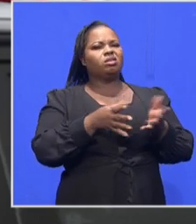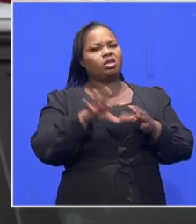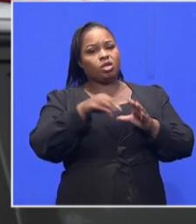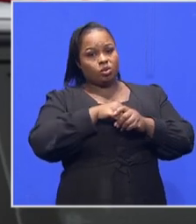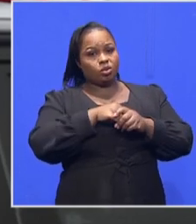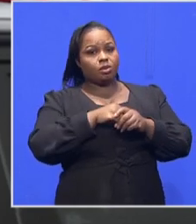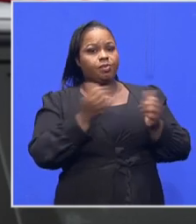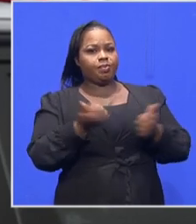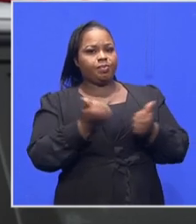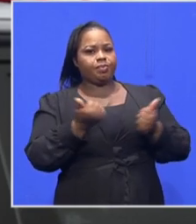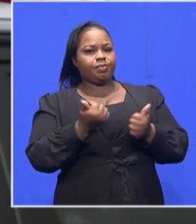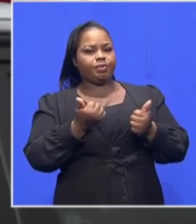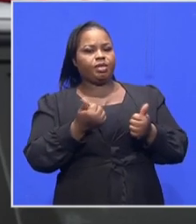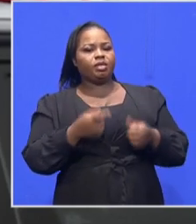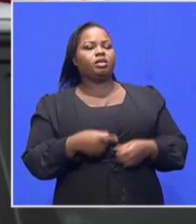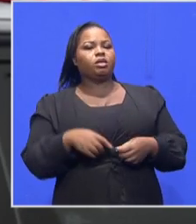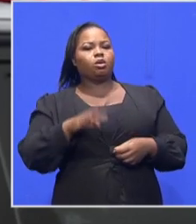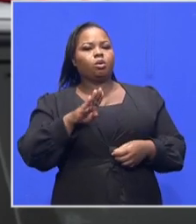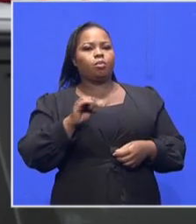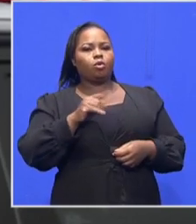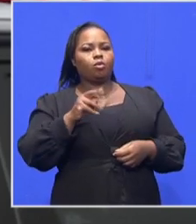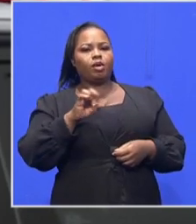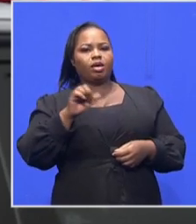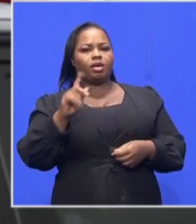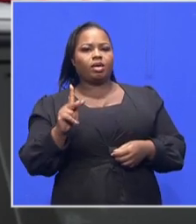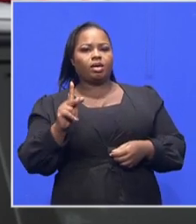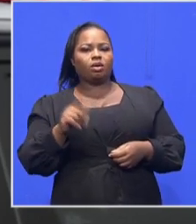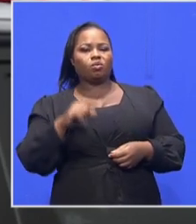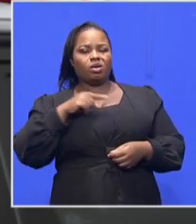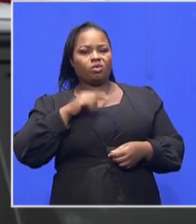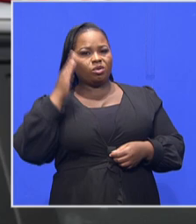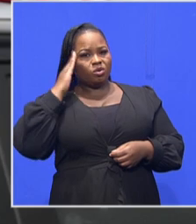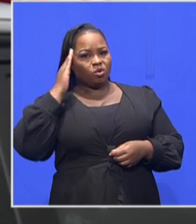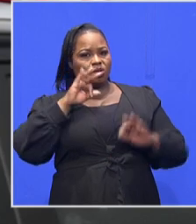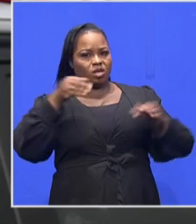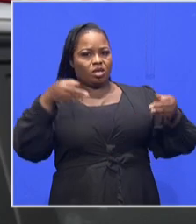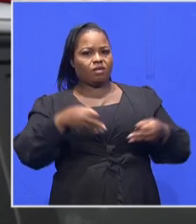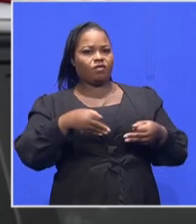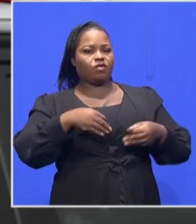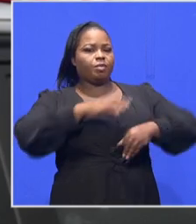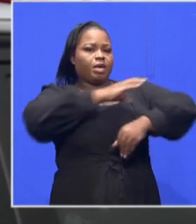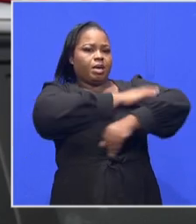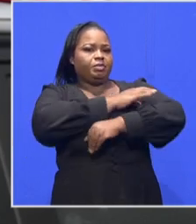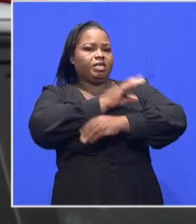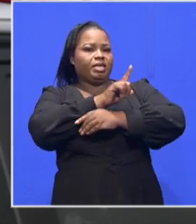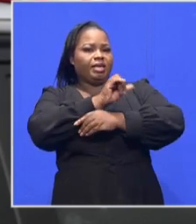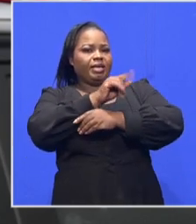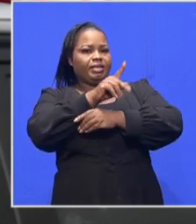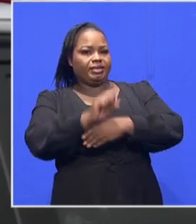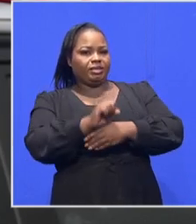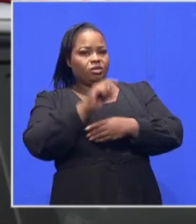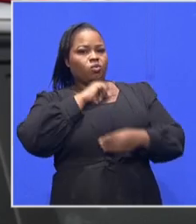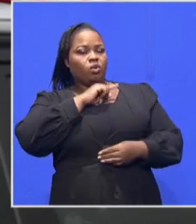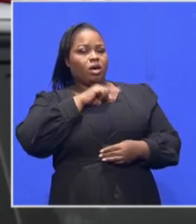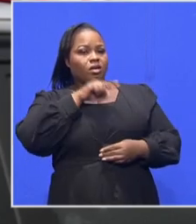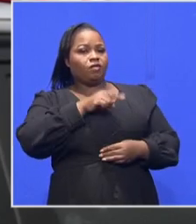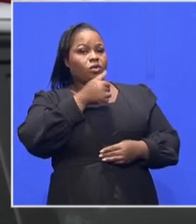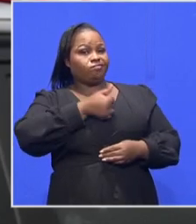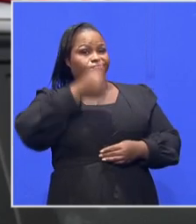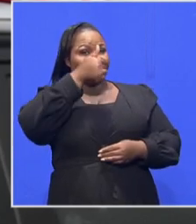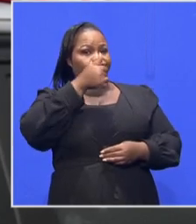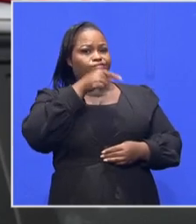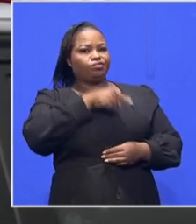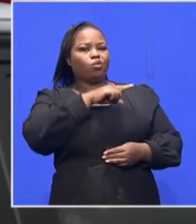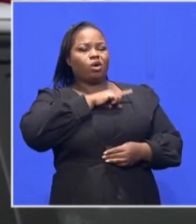sacred area, if I may say, around Boegoeberg. We know the grave of Captain Lynx, the origin of the Boegoebosi. We know that